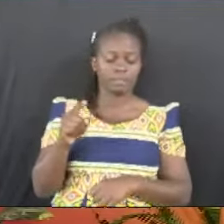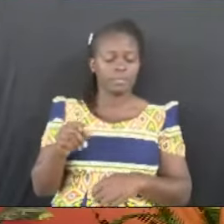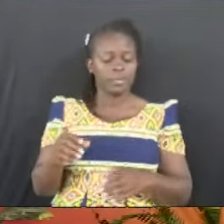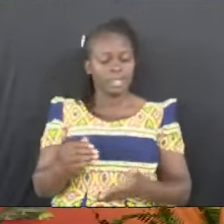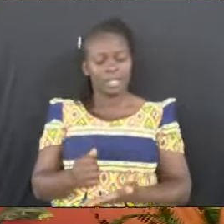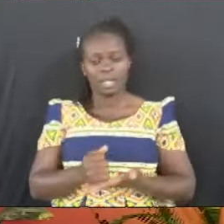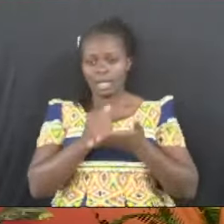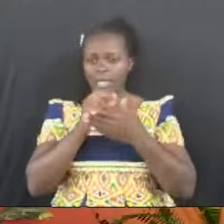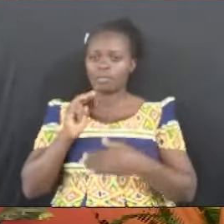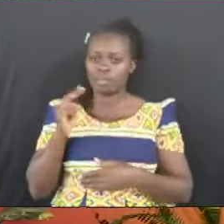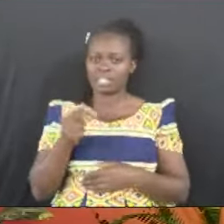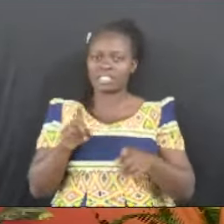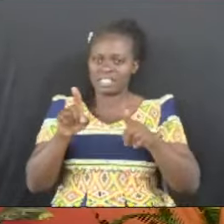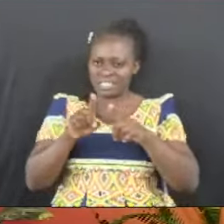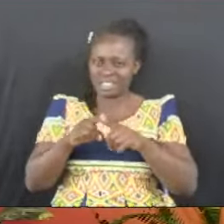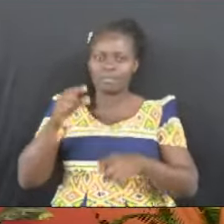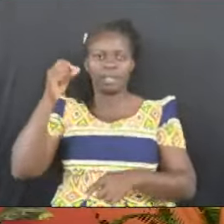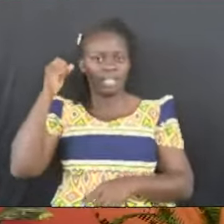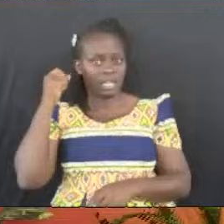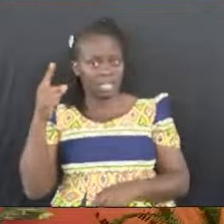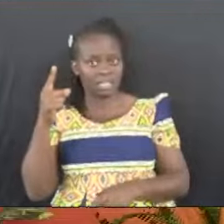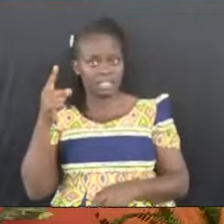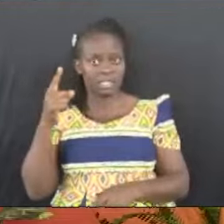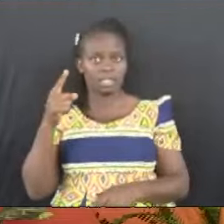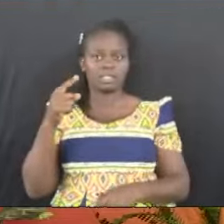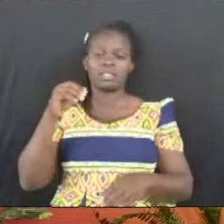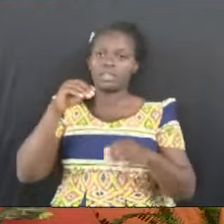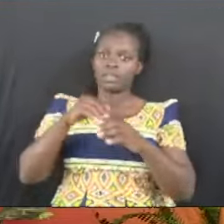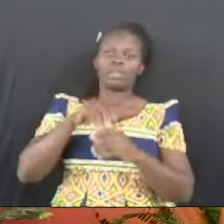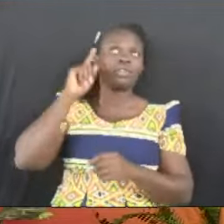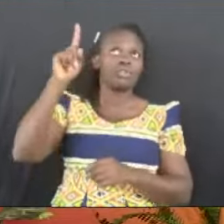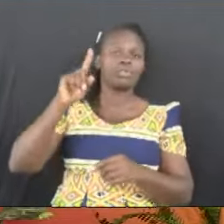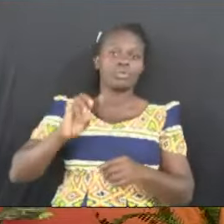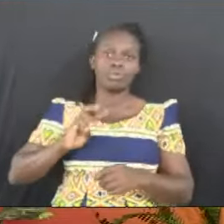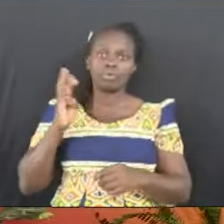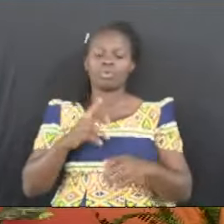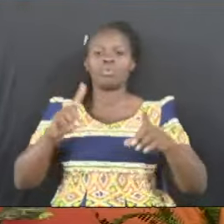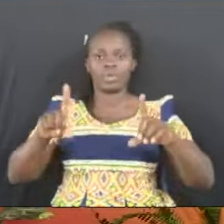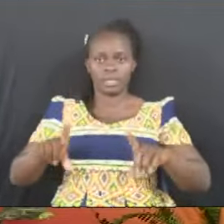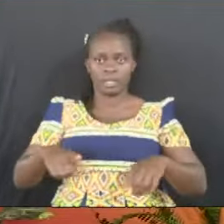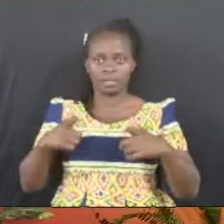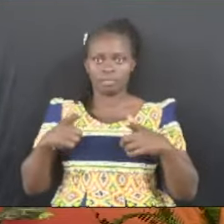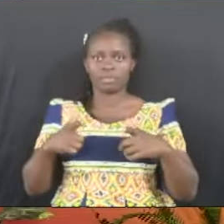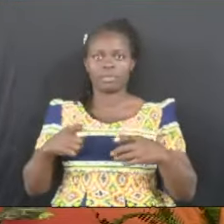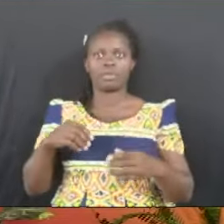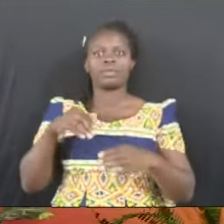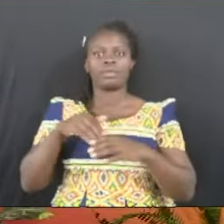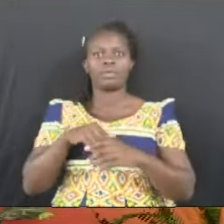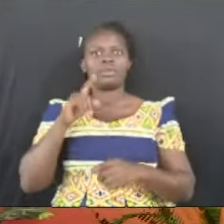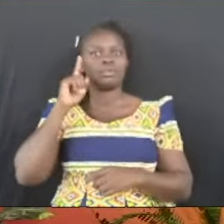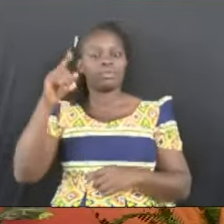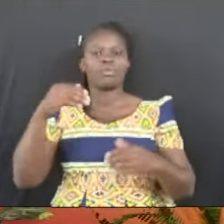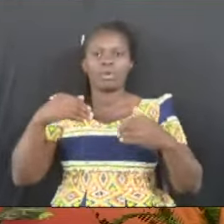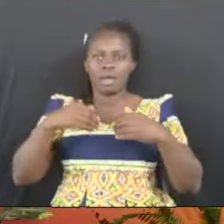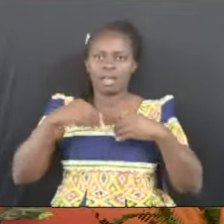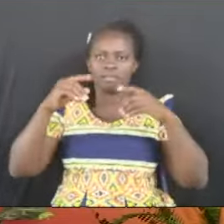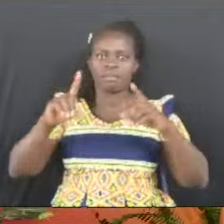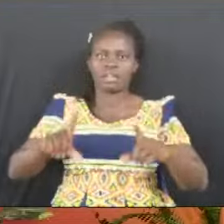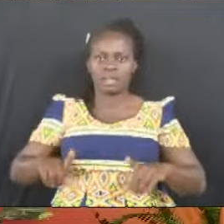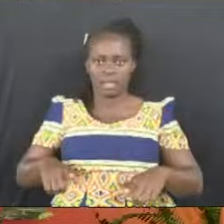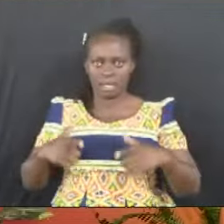That in you we live, we move and have our being. The gift of